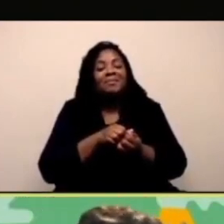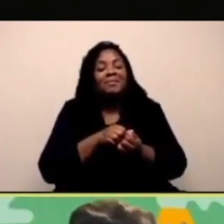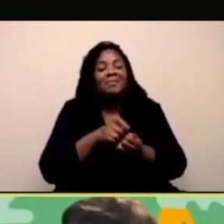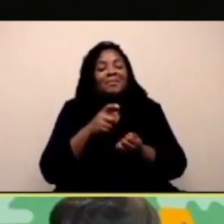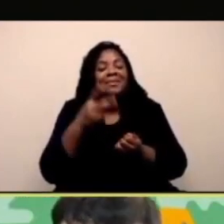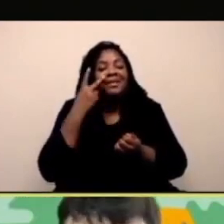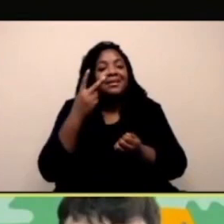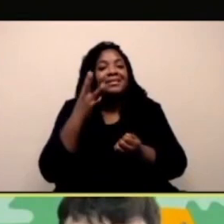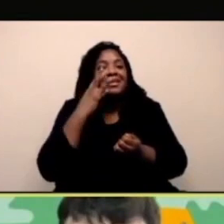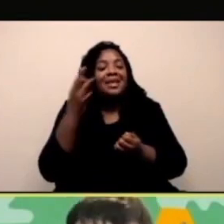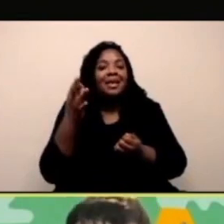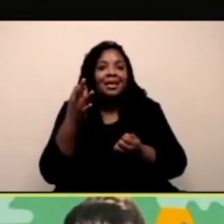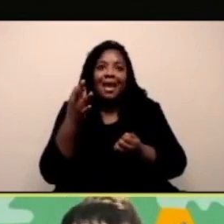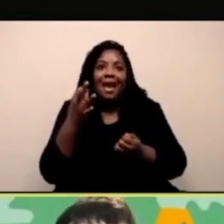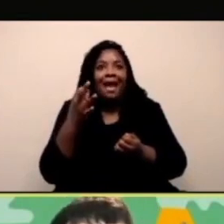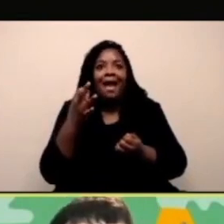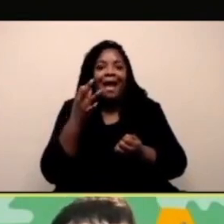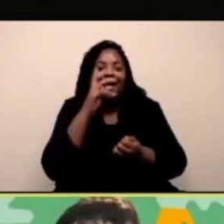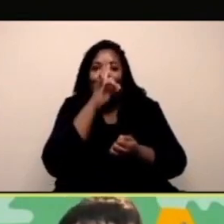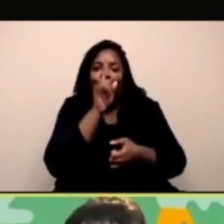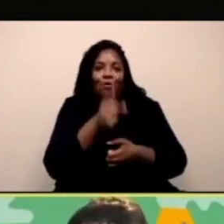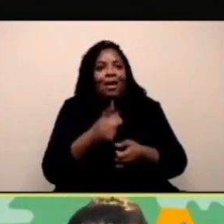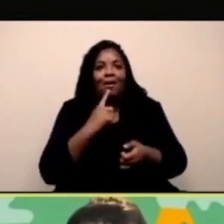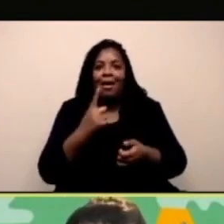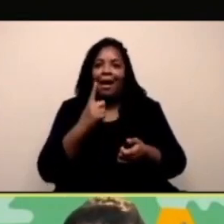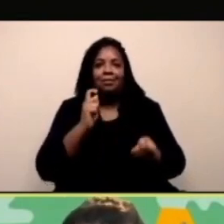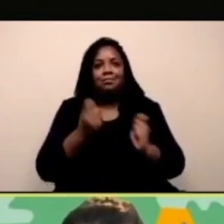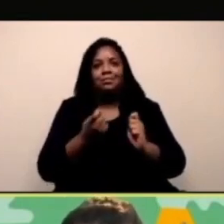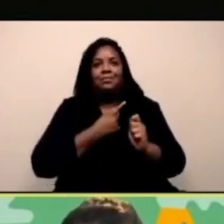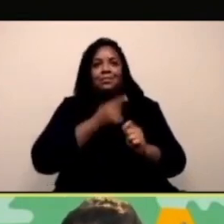cat costume is so realistic, I speak cat now.